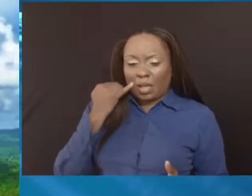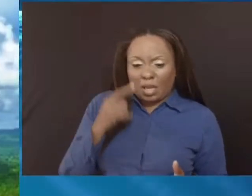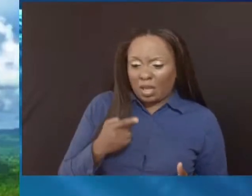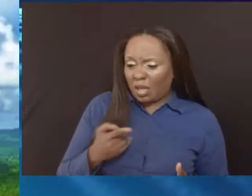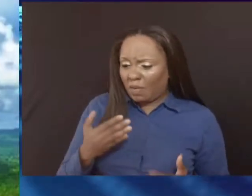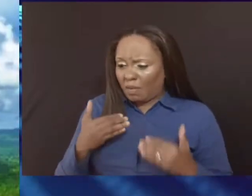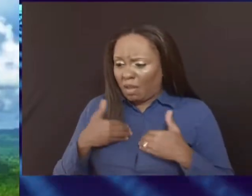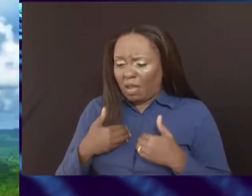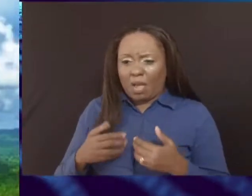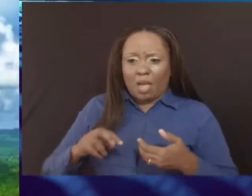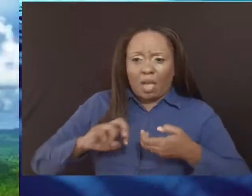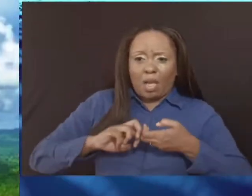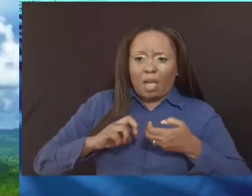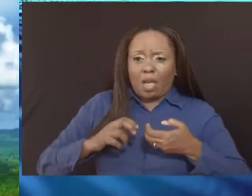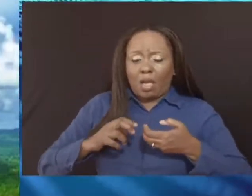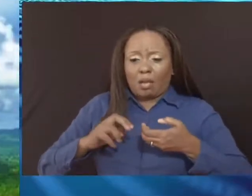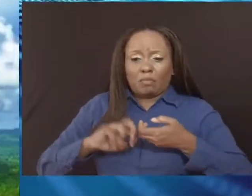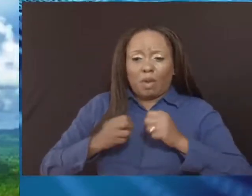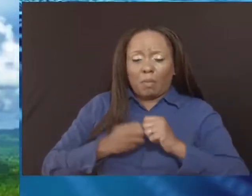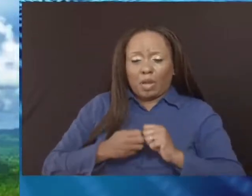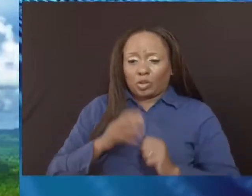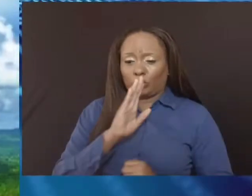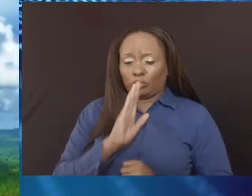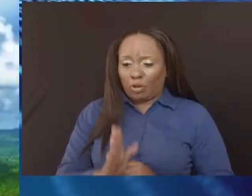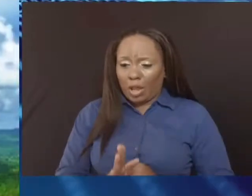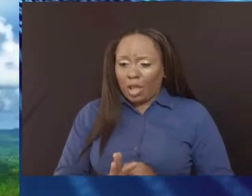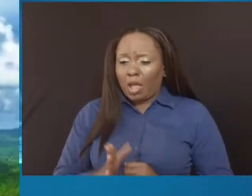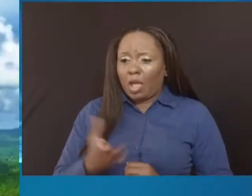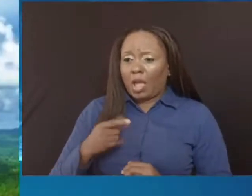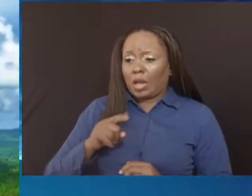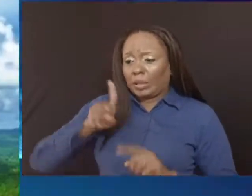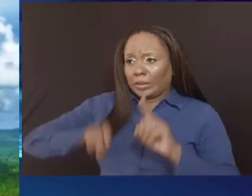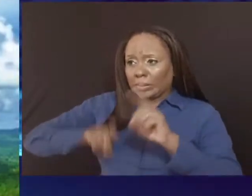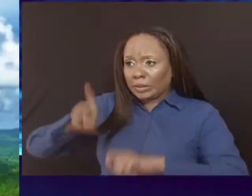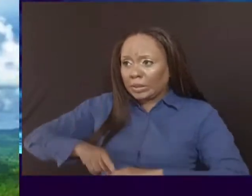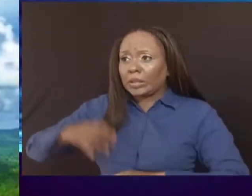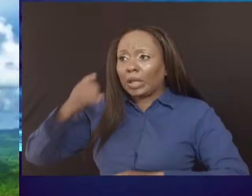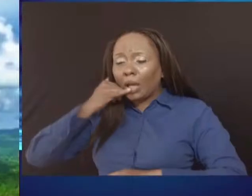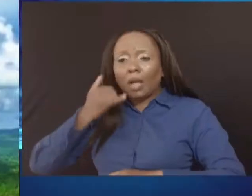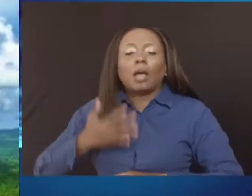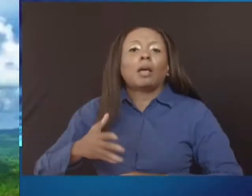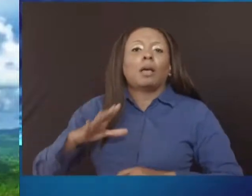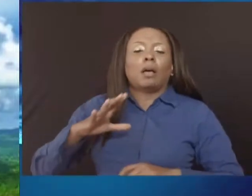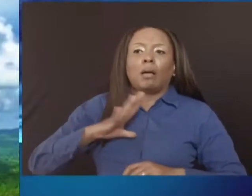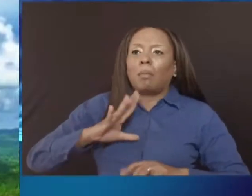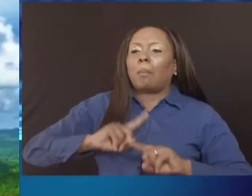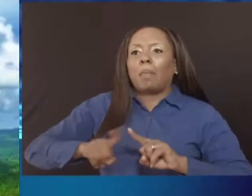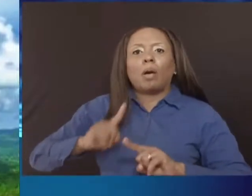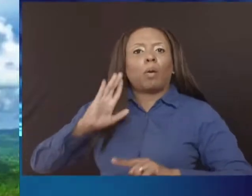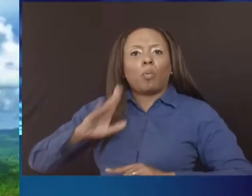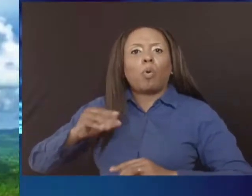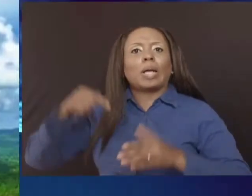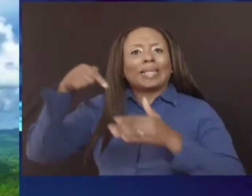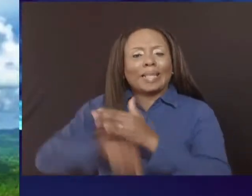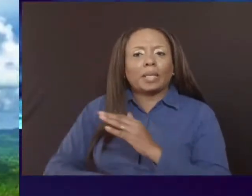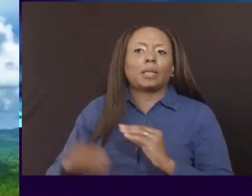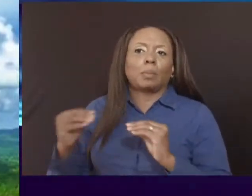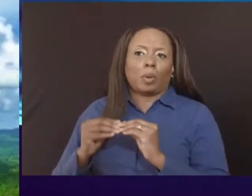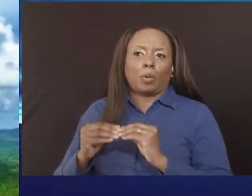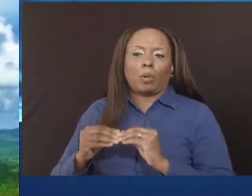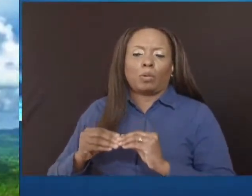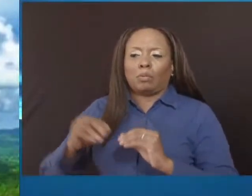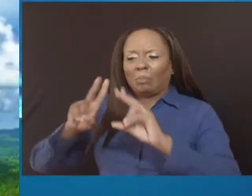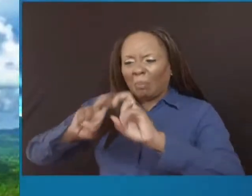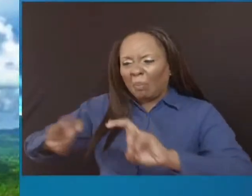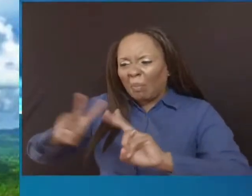you automatically end up in telemed, under the telemed group of persons. But it's really based upon that clinical